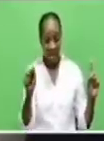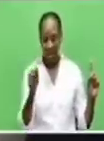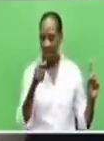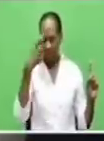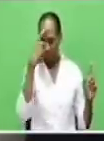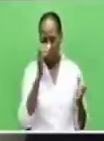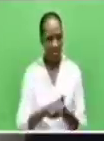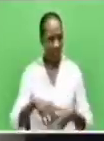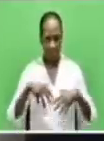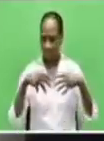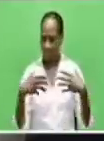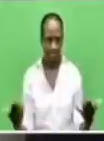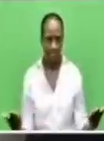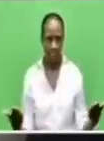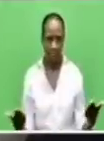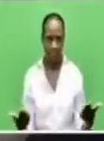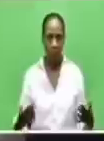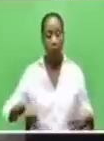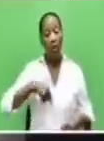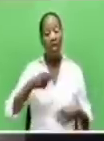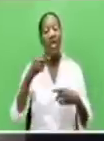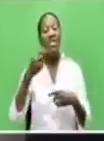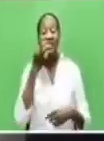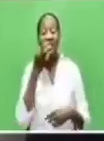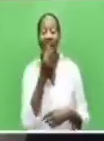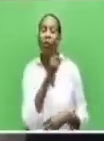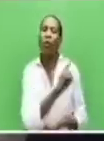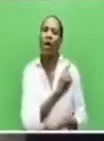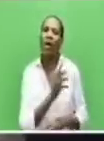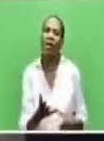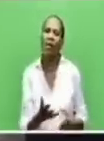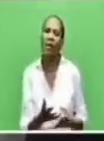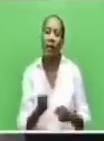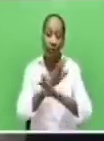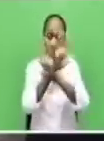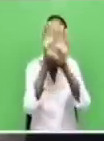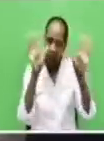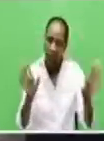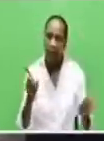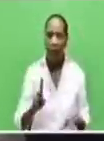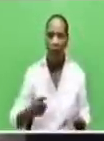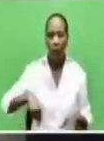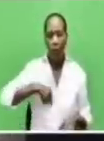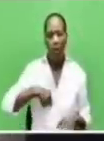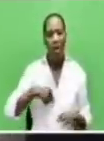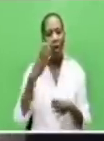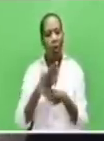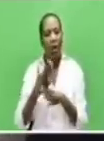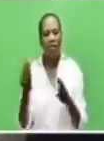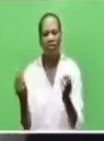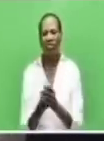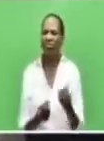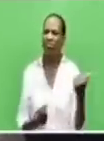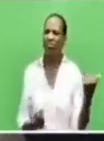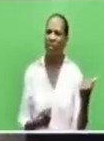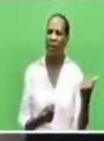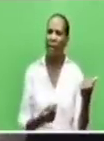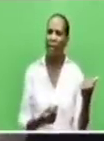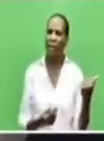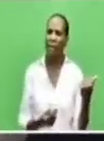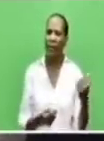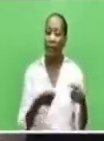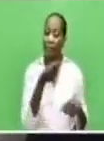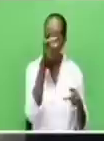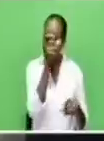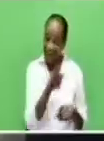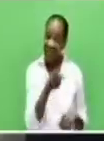Nosiviwe Mapisa Ngakula. We did this because it has become clear that we are dealing with an unrepentant